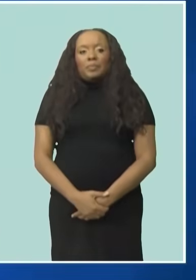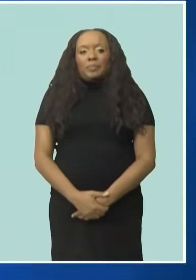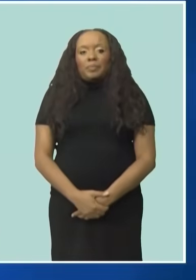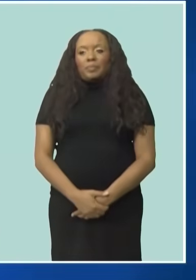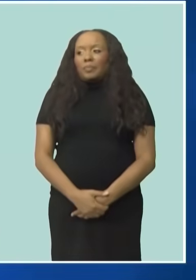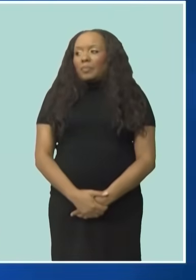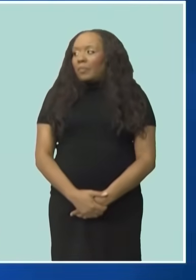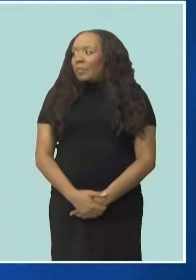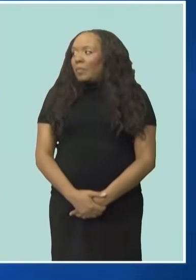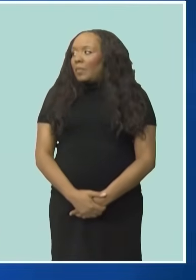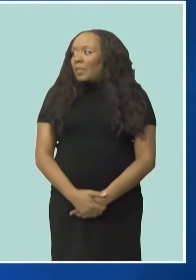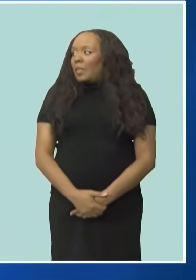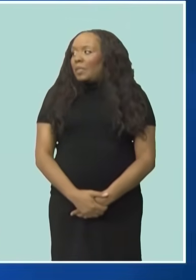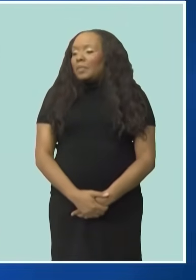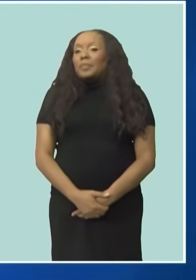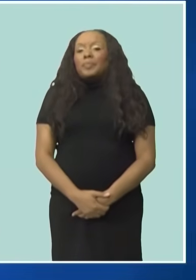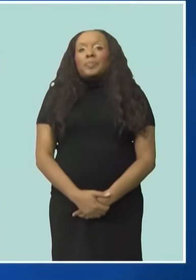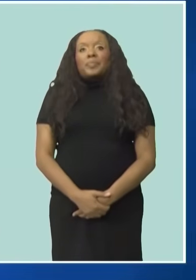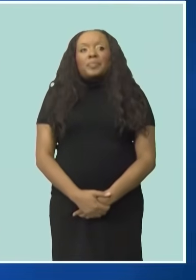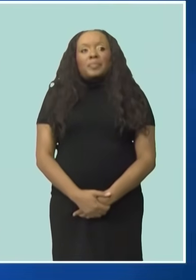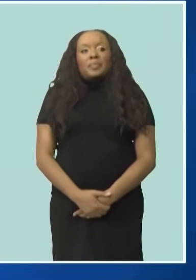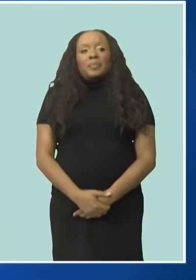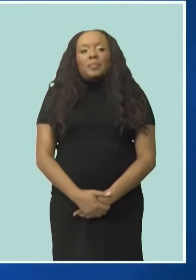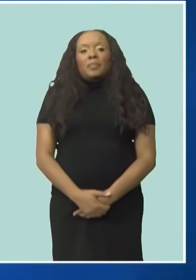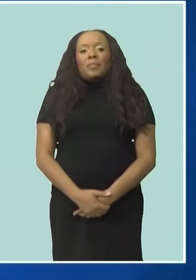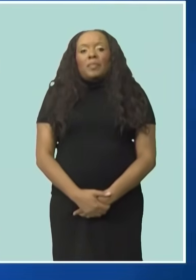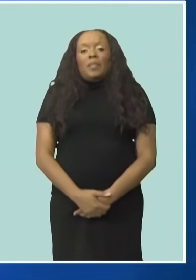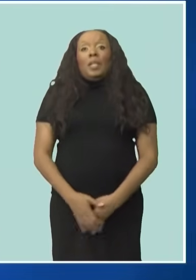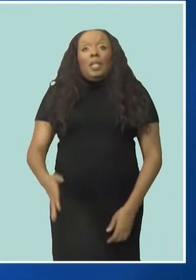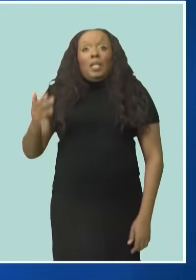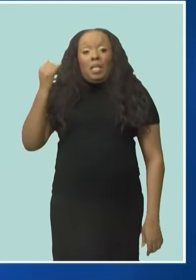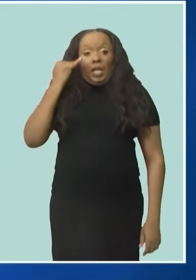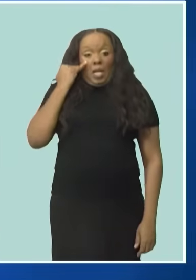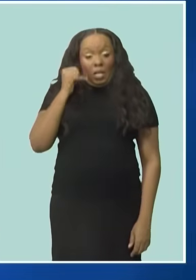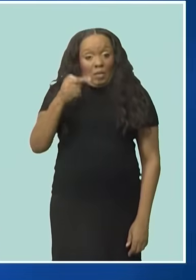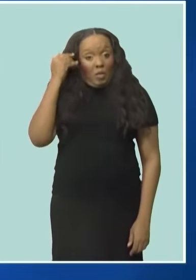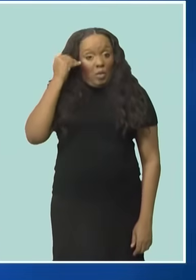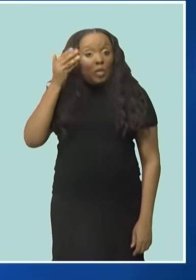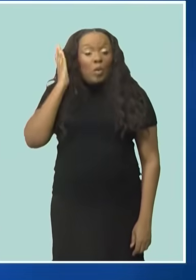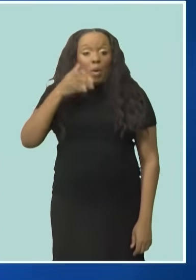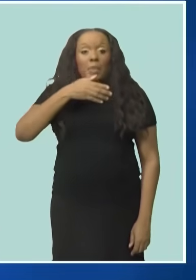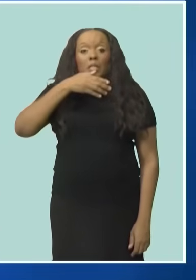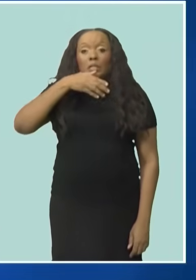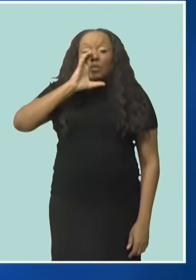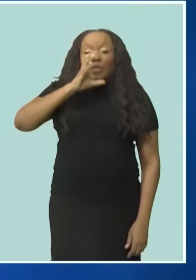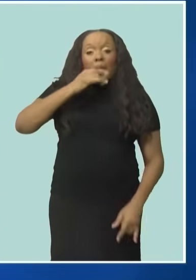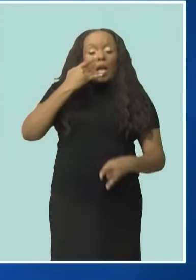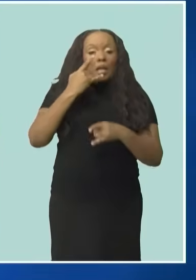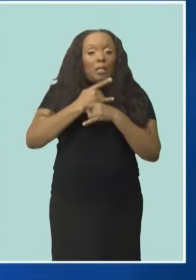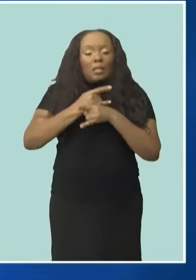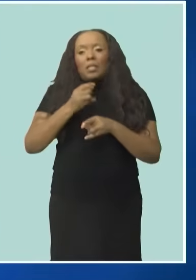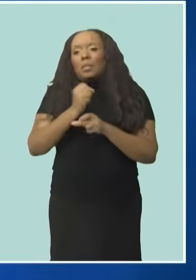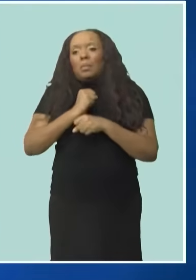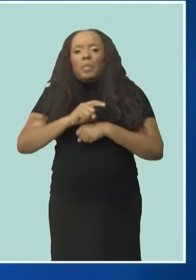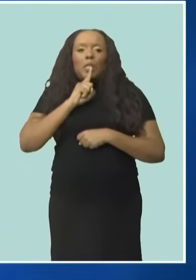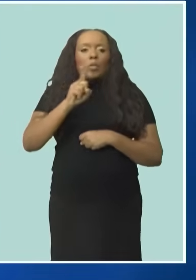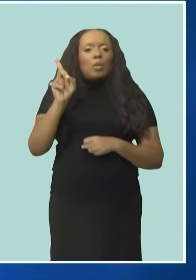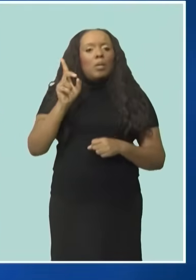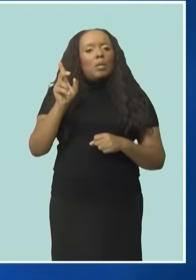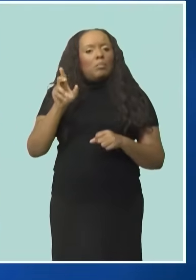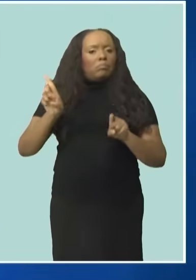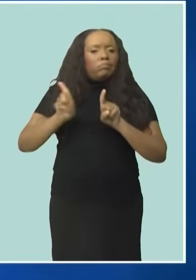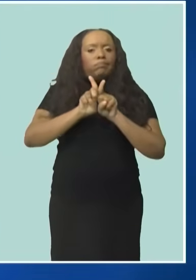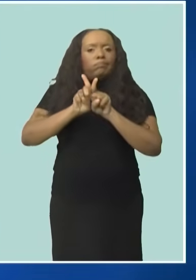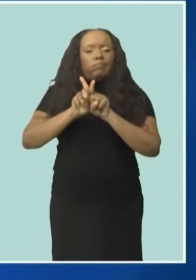was a friend, if you know you're going to be drinking, probably take somebody with you that don't drink, somebody that can help keep an eye on you, but we're asking